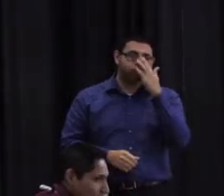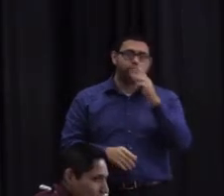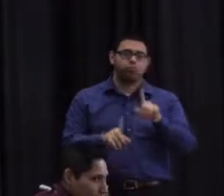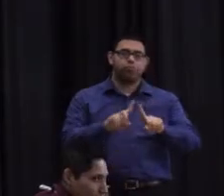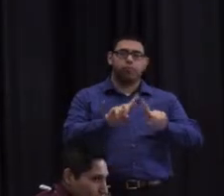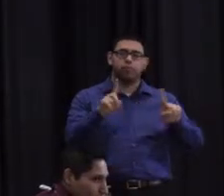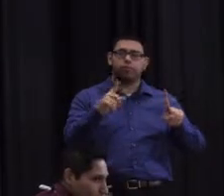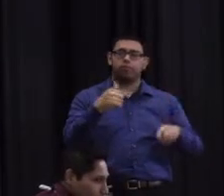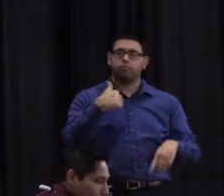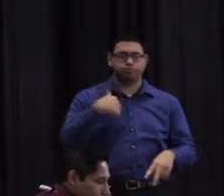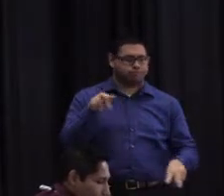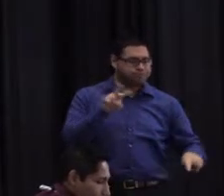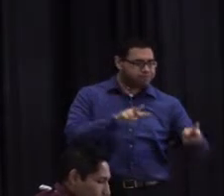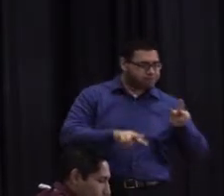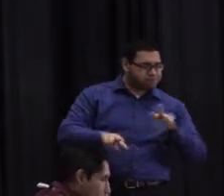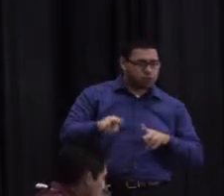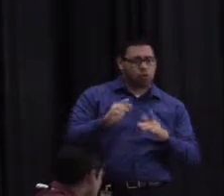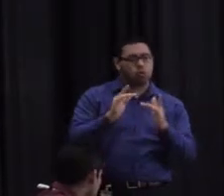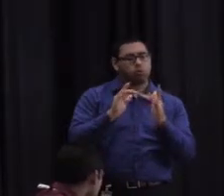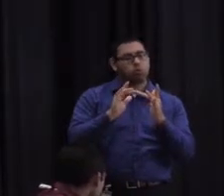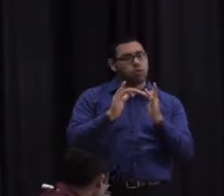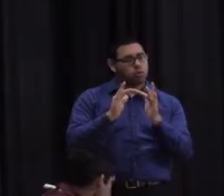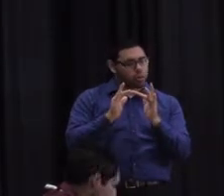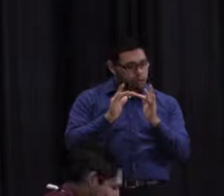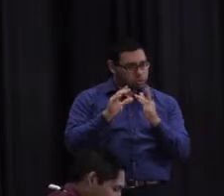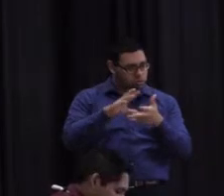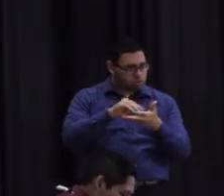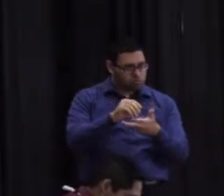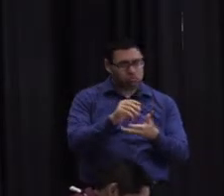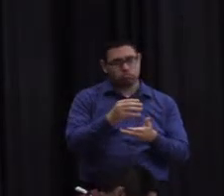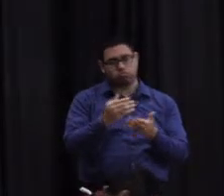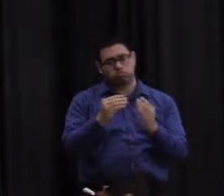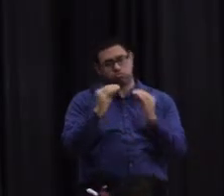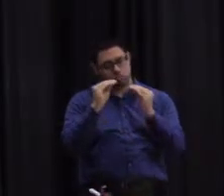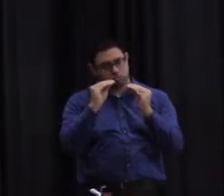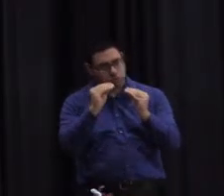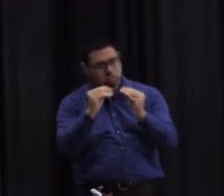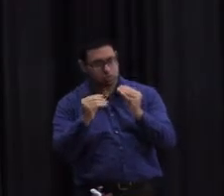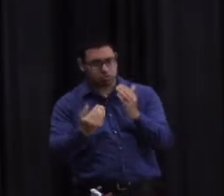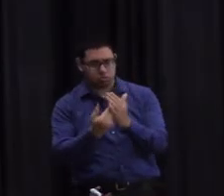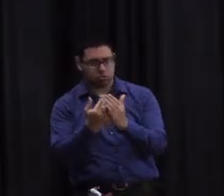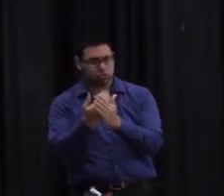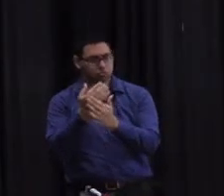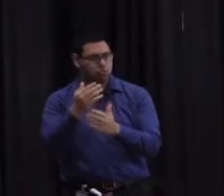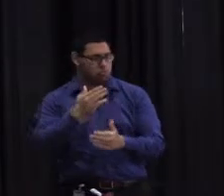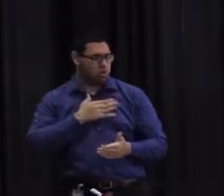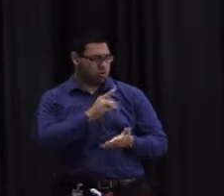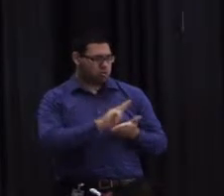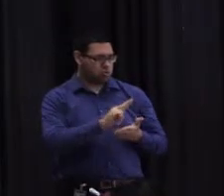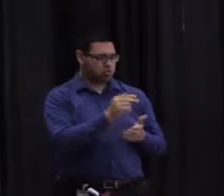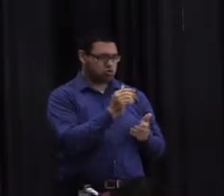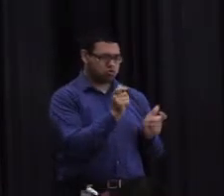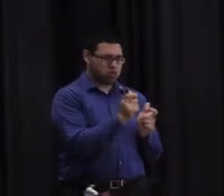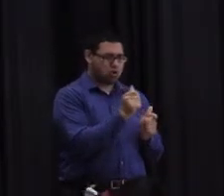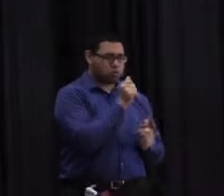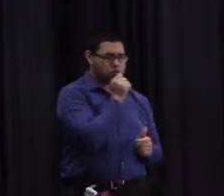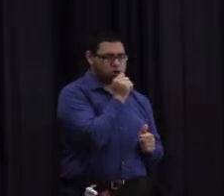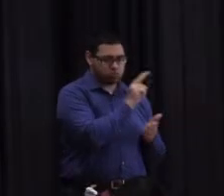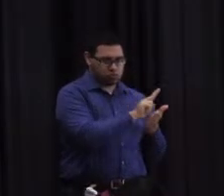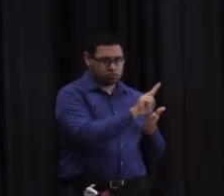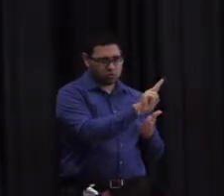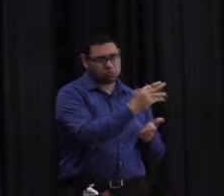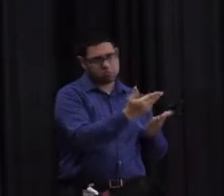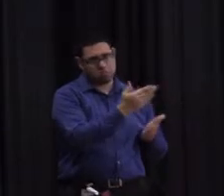But I oversee online learning and instructional innovation at my university, which is a small private university.